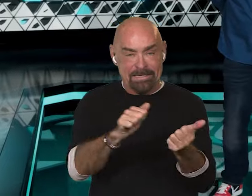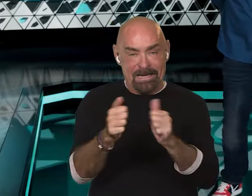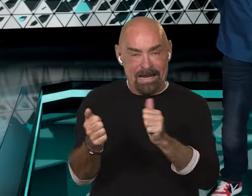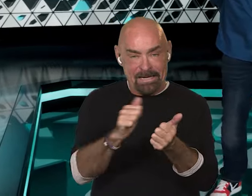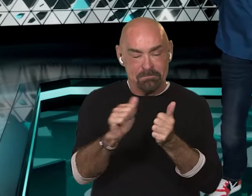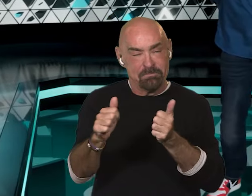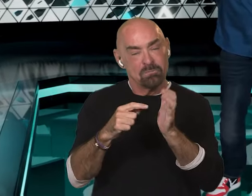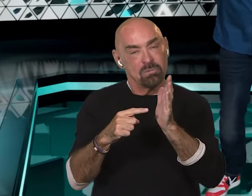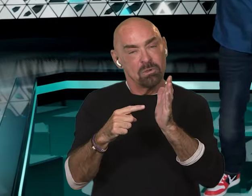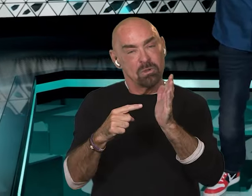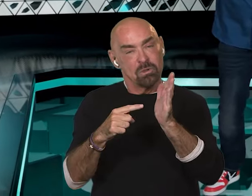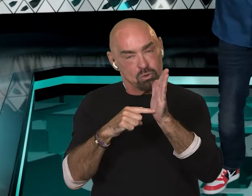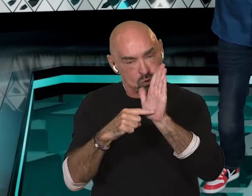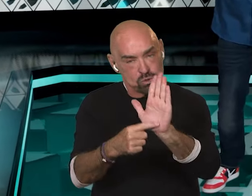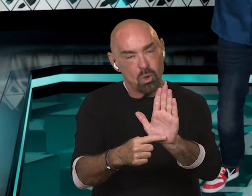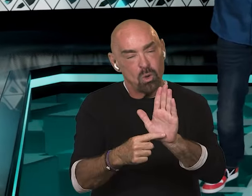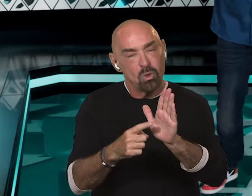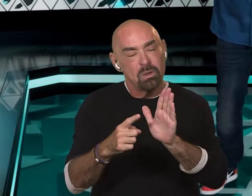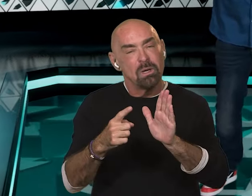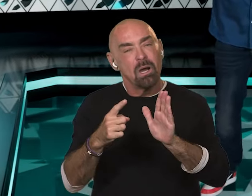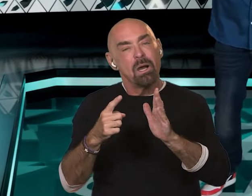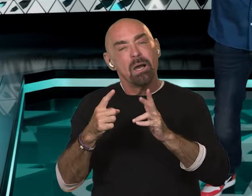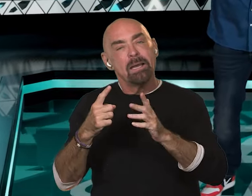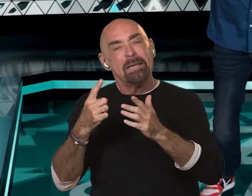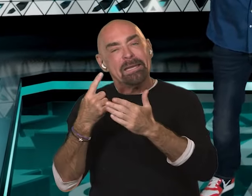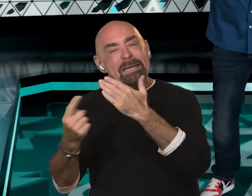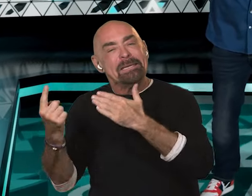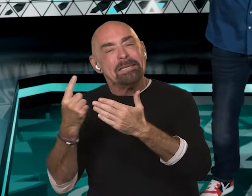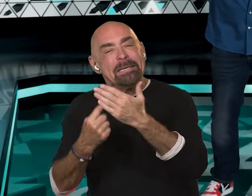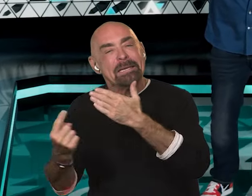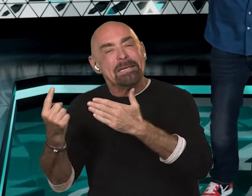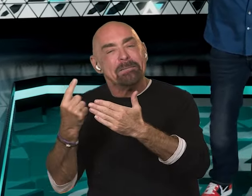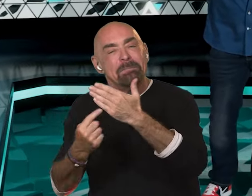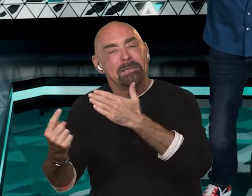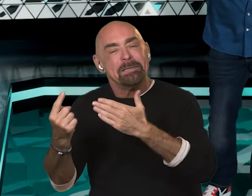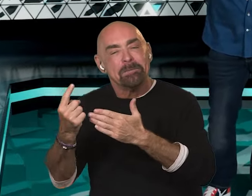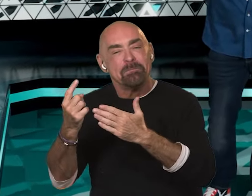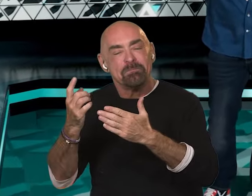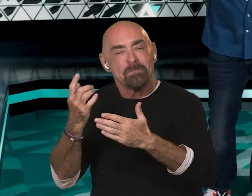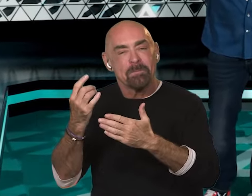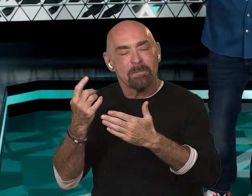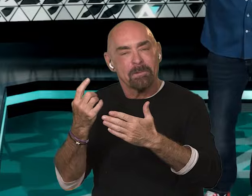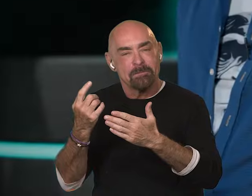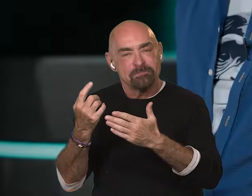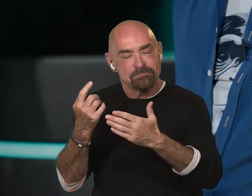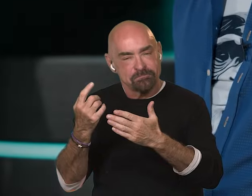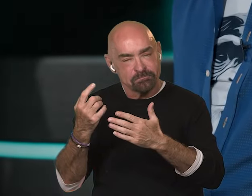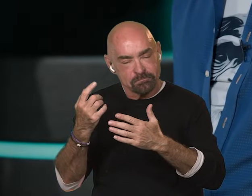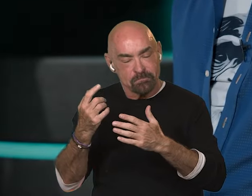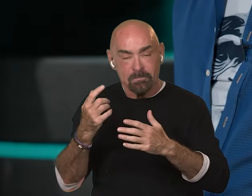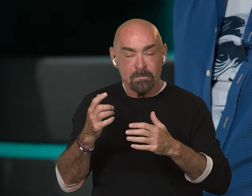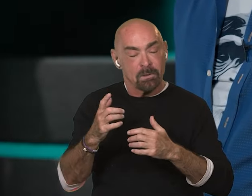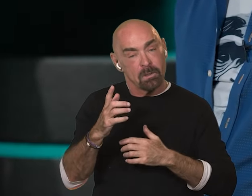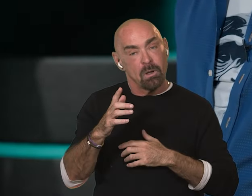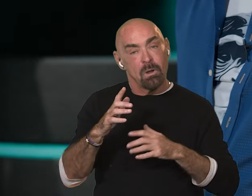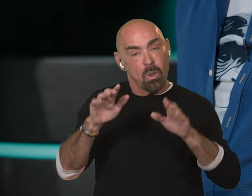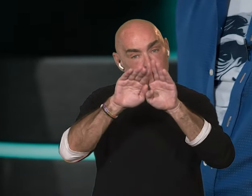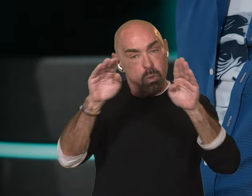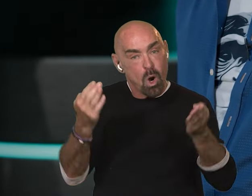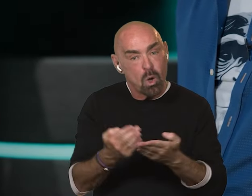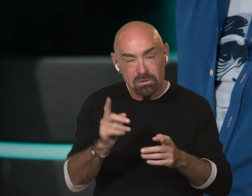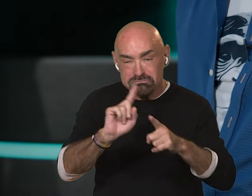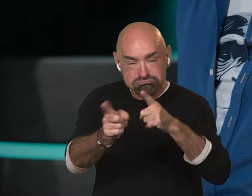Games Show is launching a new initiative to help increase the visibility of up-and-coming indie games. We've created a video